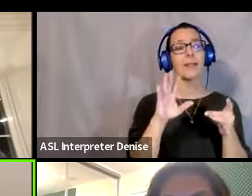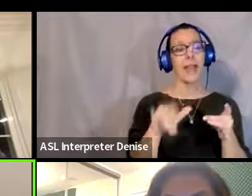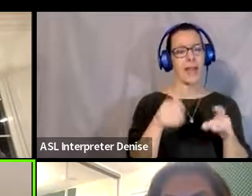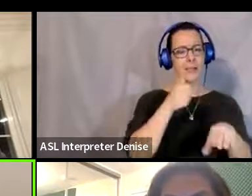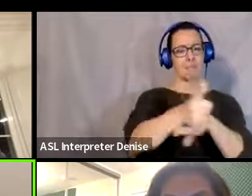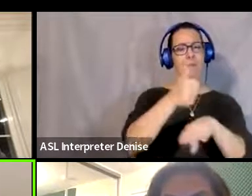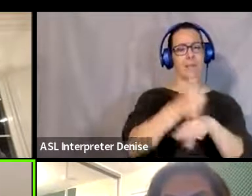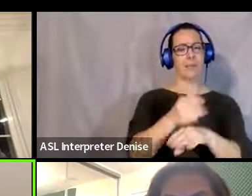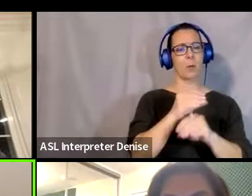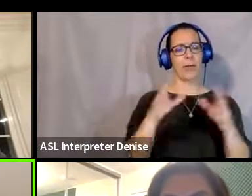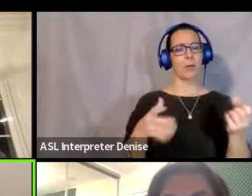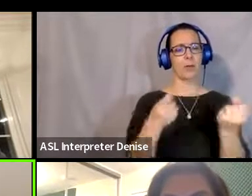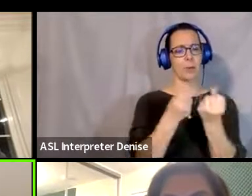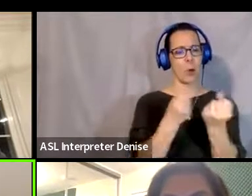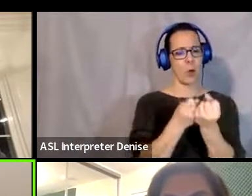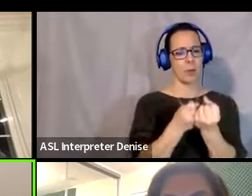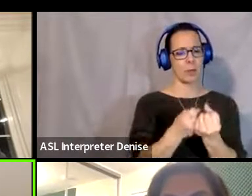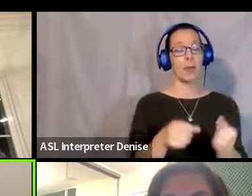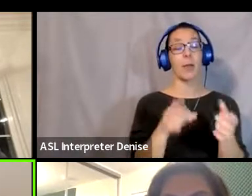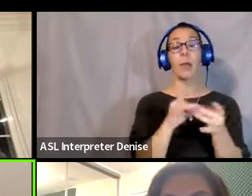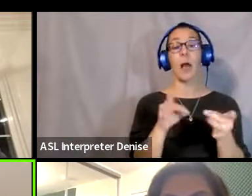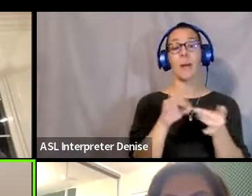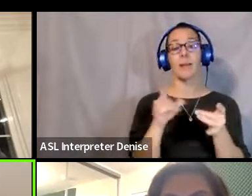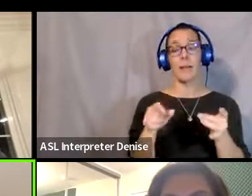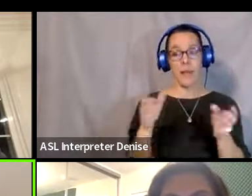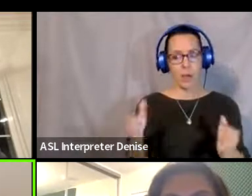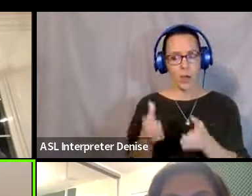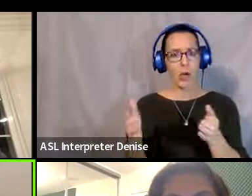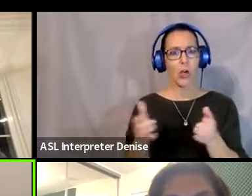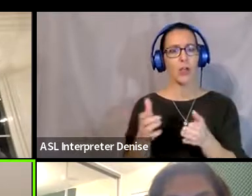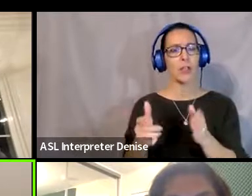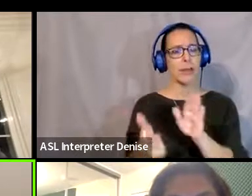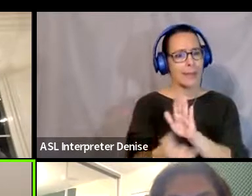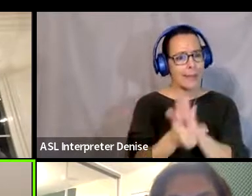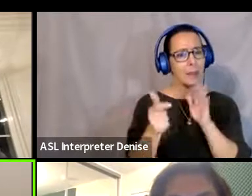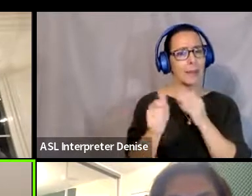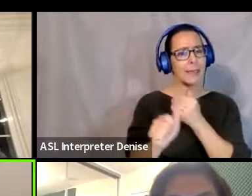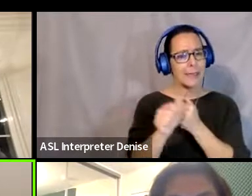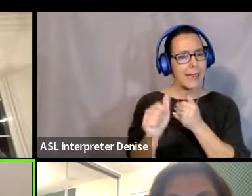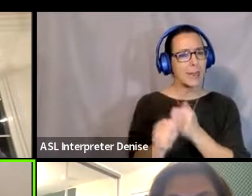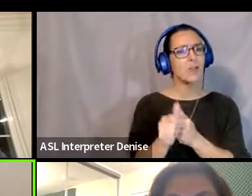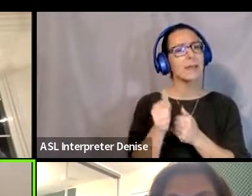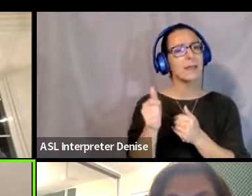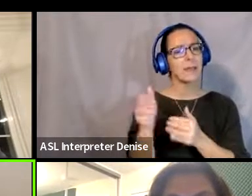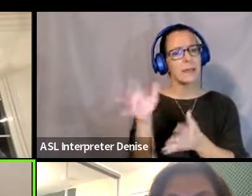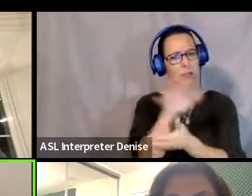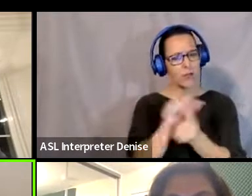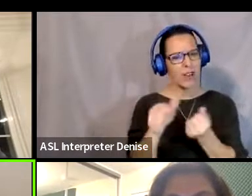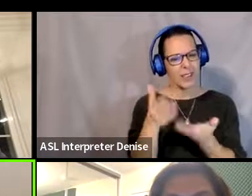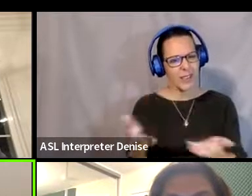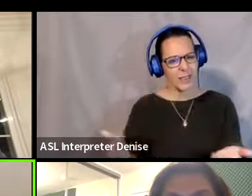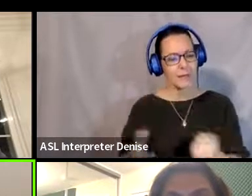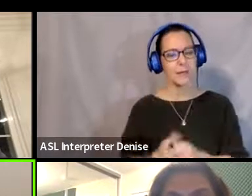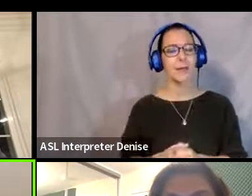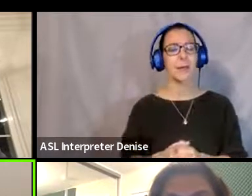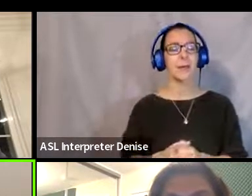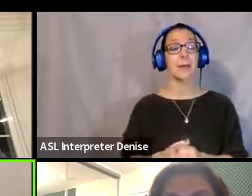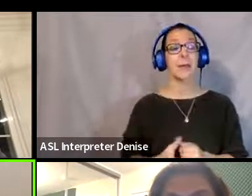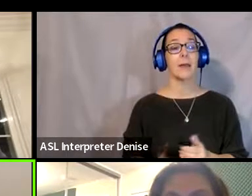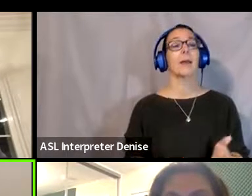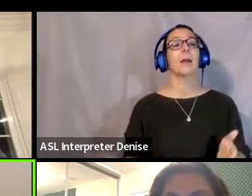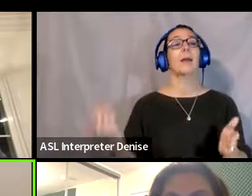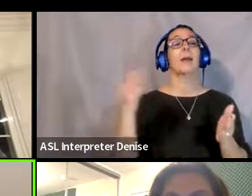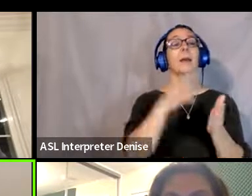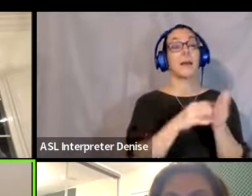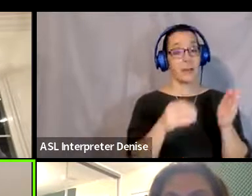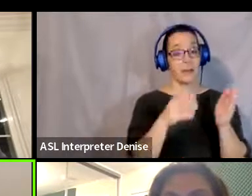accusations. Comments that suggest or encourage illegal, dangerous, or destructive activity. Duplicate questions or posts. And comments